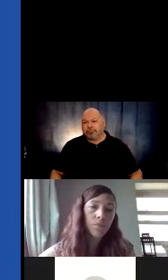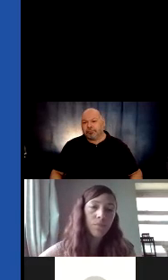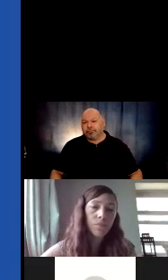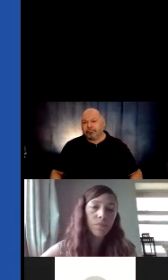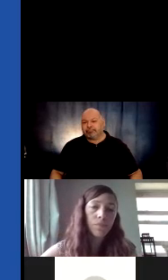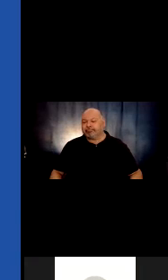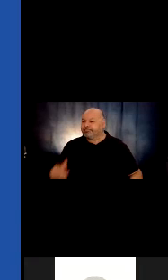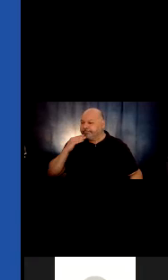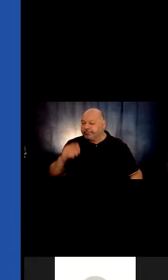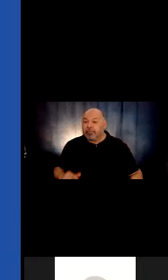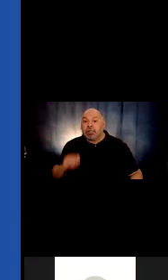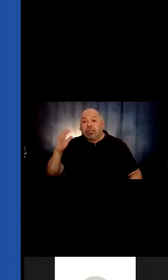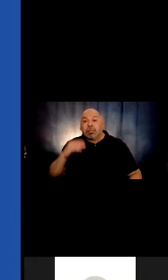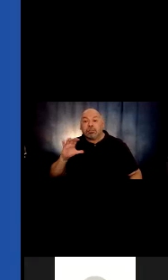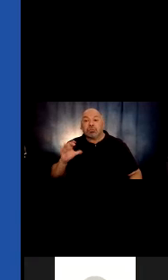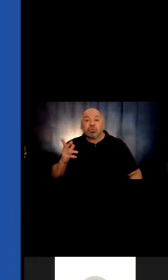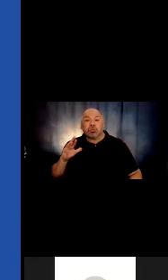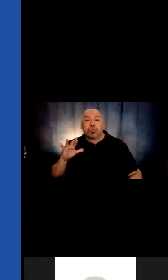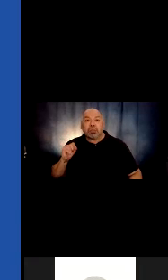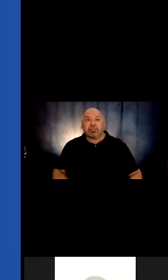Great, thank you. Chris.